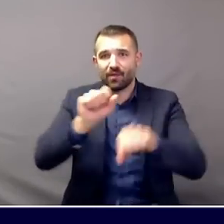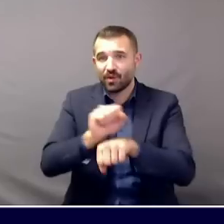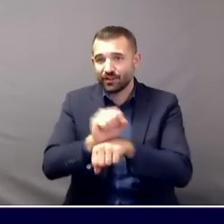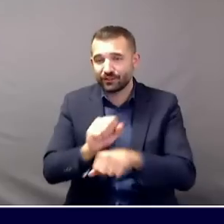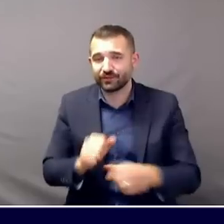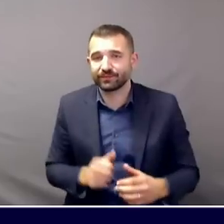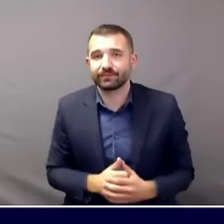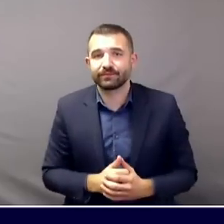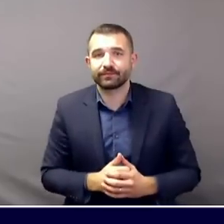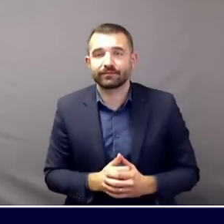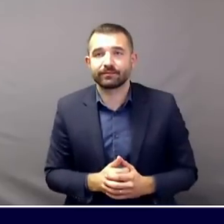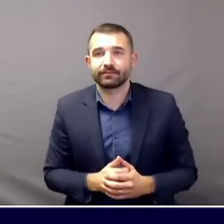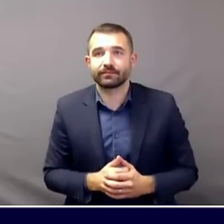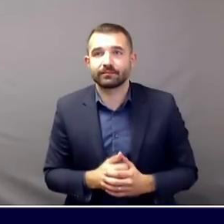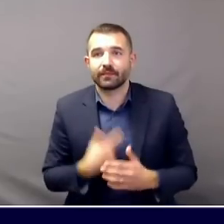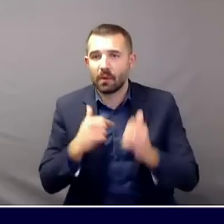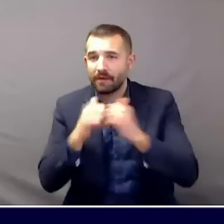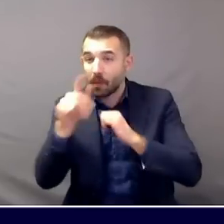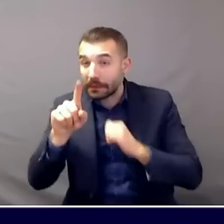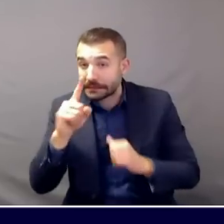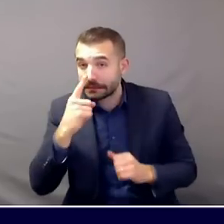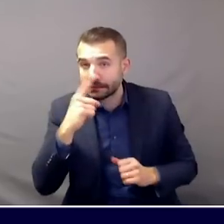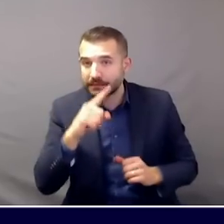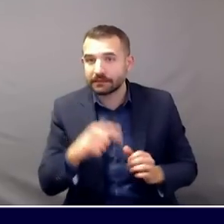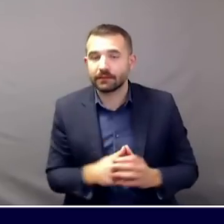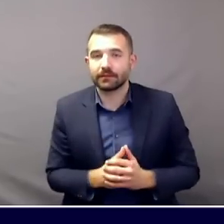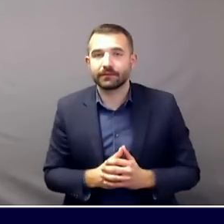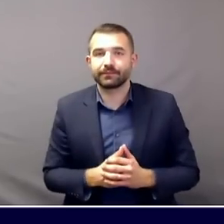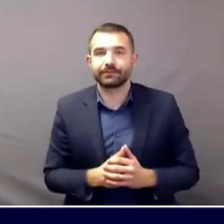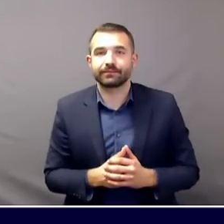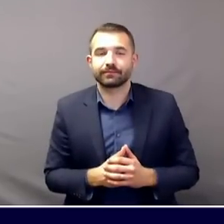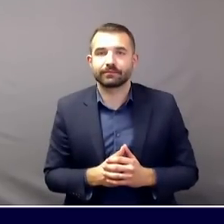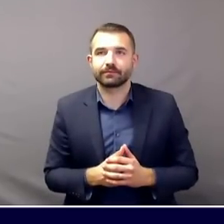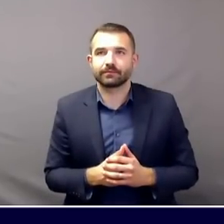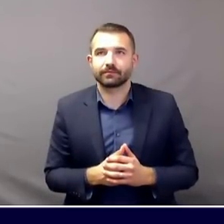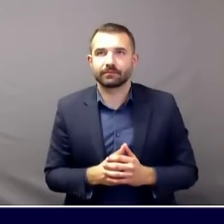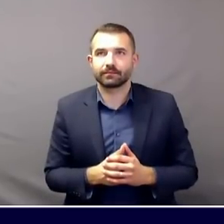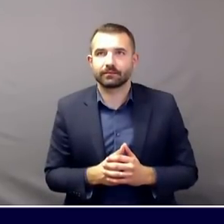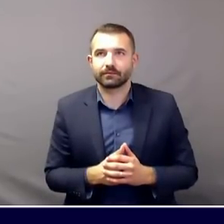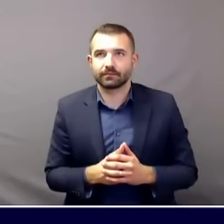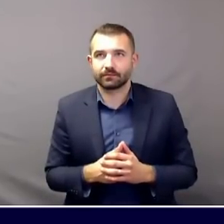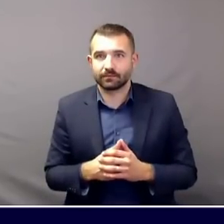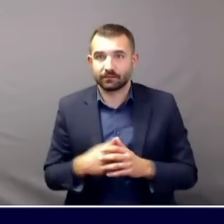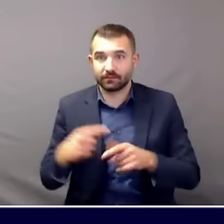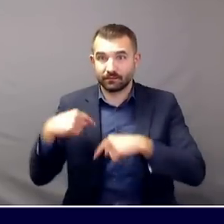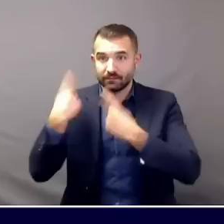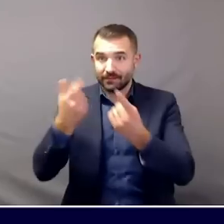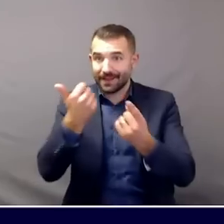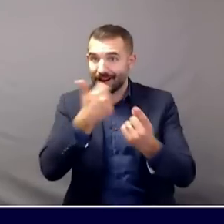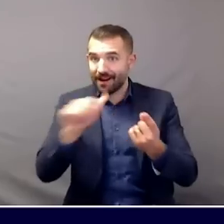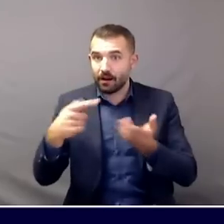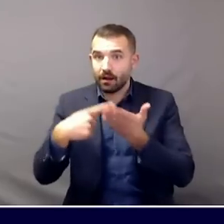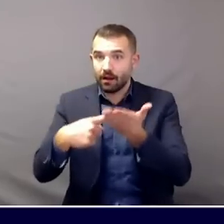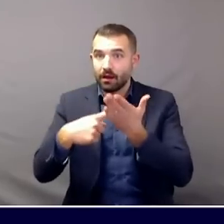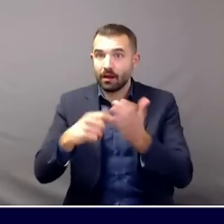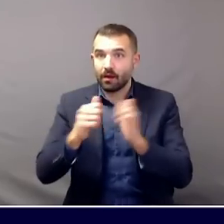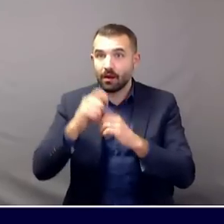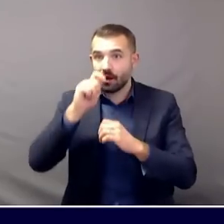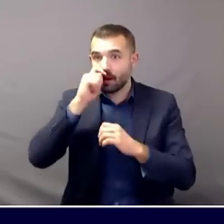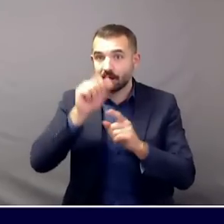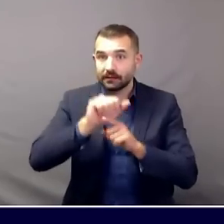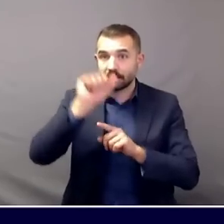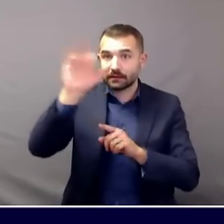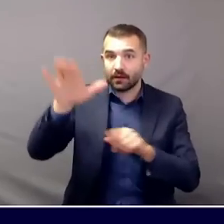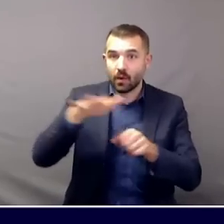quick follow-up? And that is, has there been any discussion with the swab and send testing sites